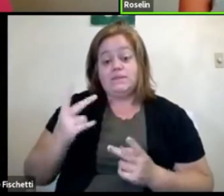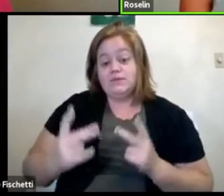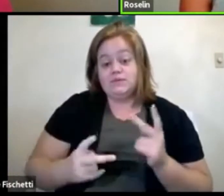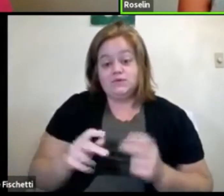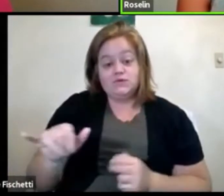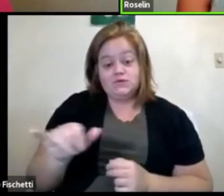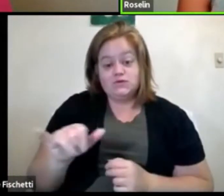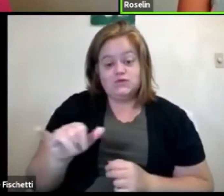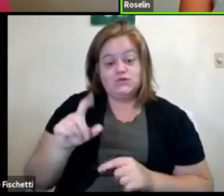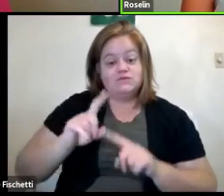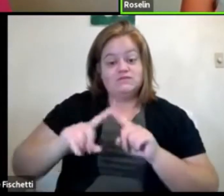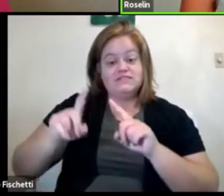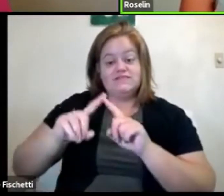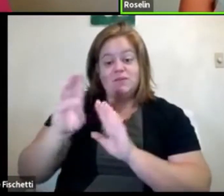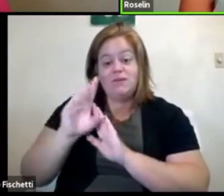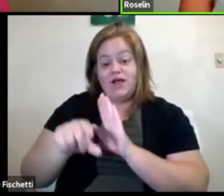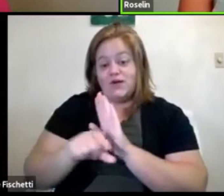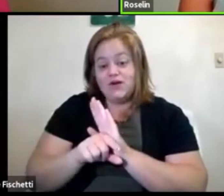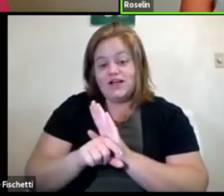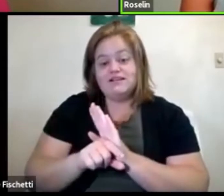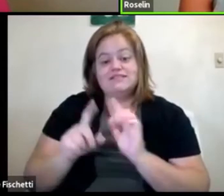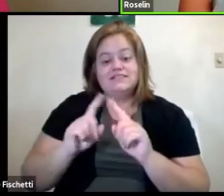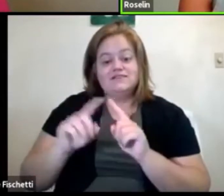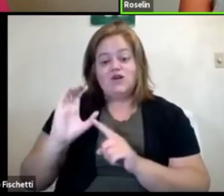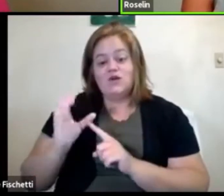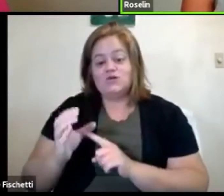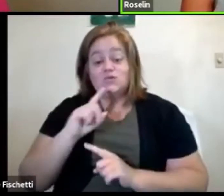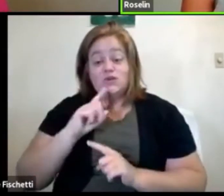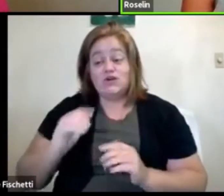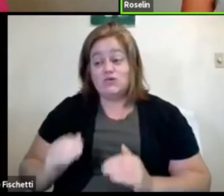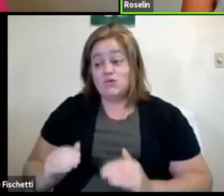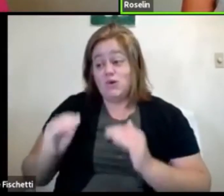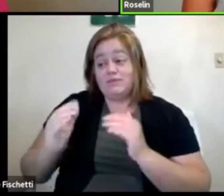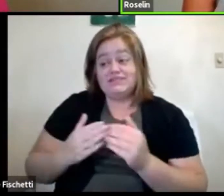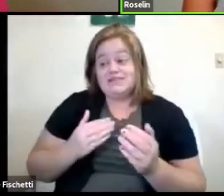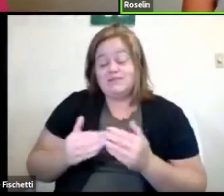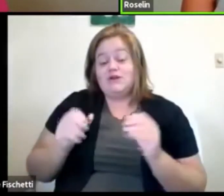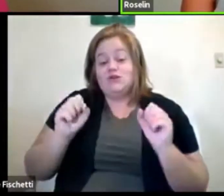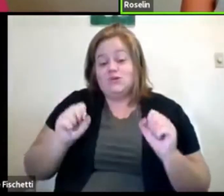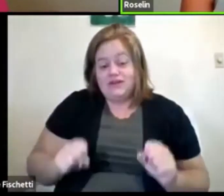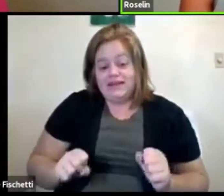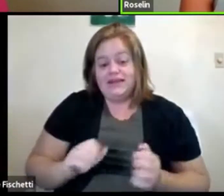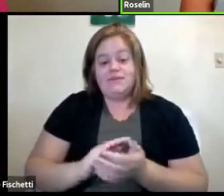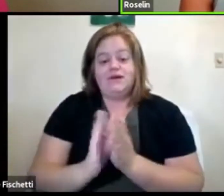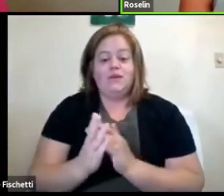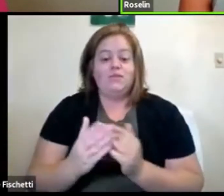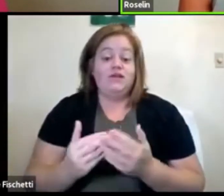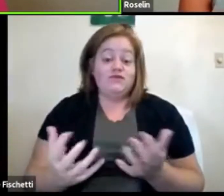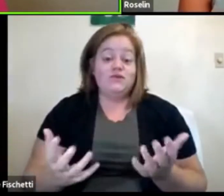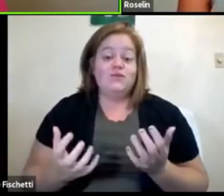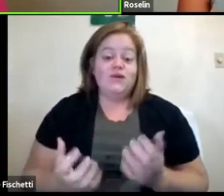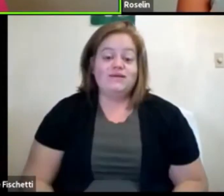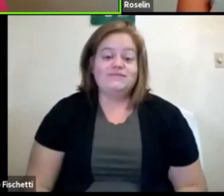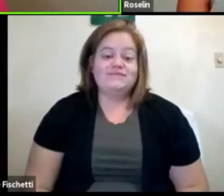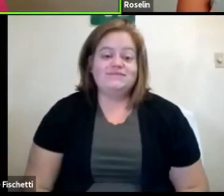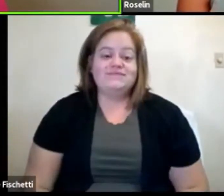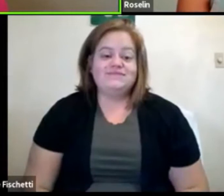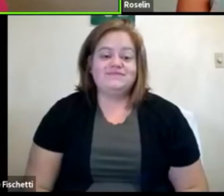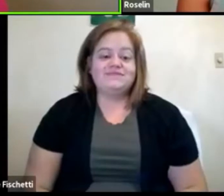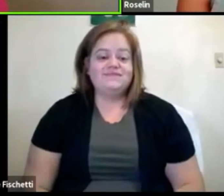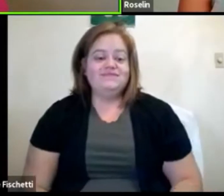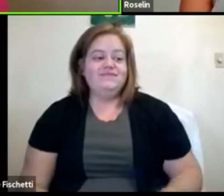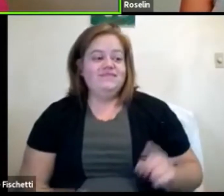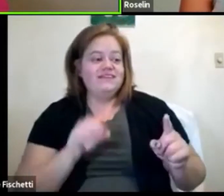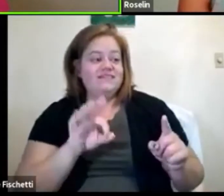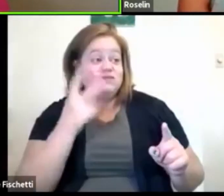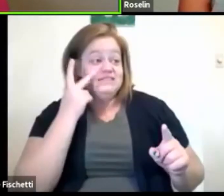from different backgrounds. It doesn't matter where you come from, you can definitely be whatever you want to be. If you can see it, you can